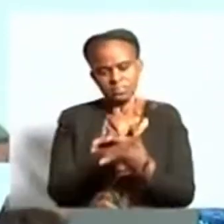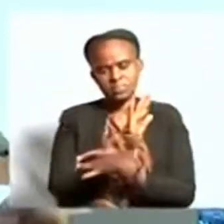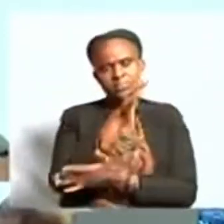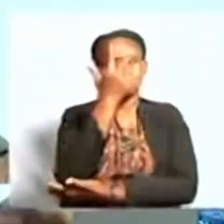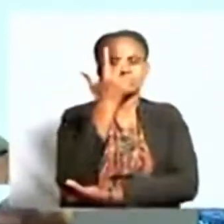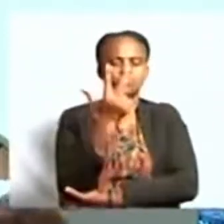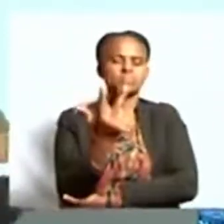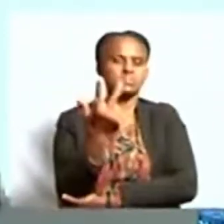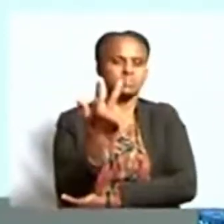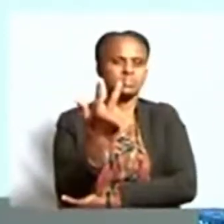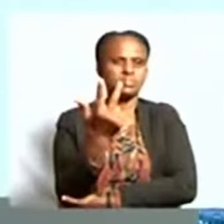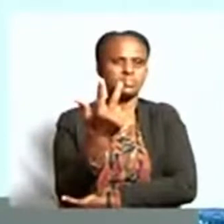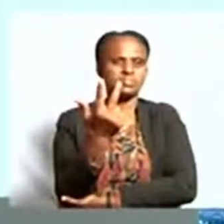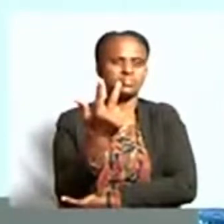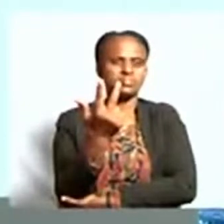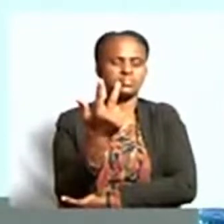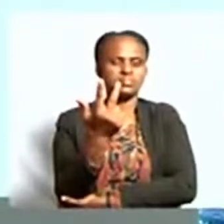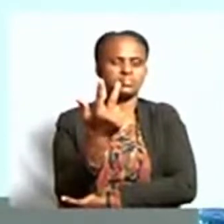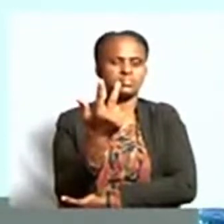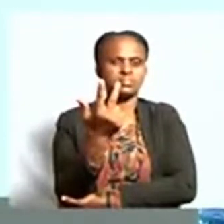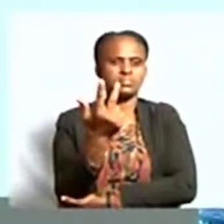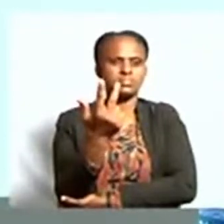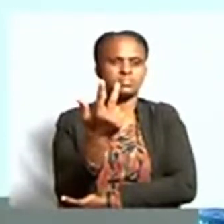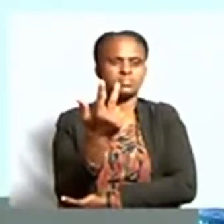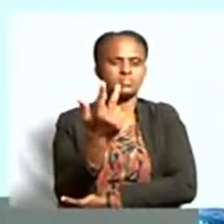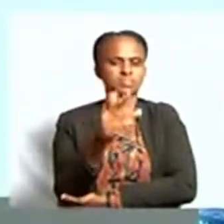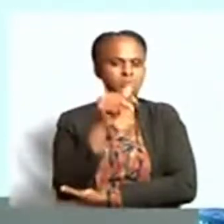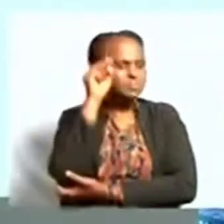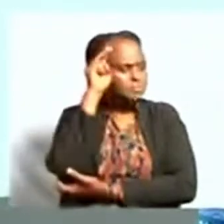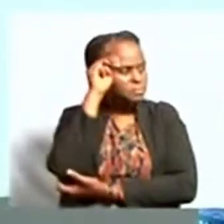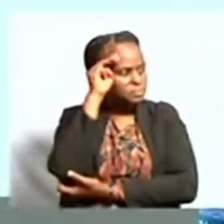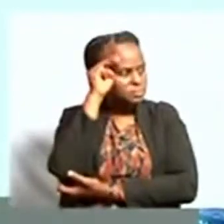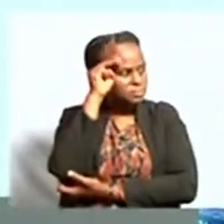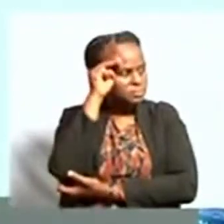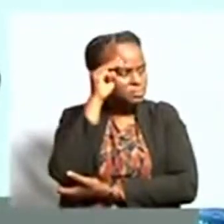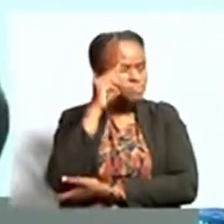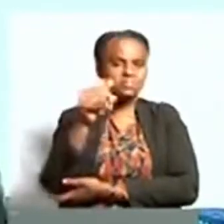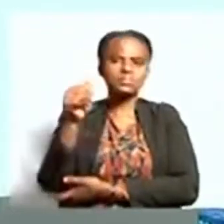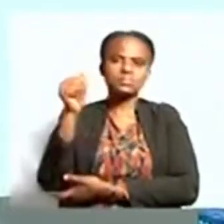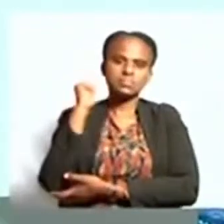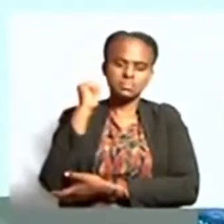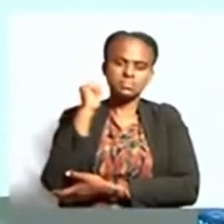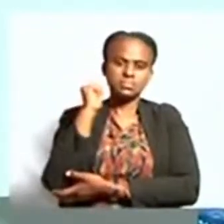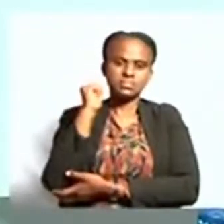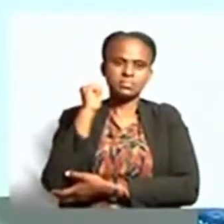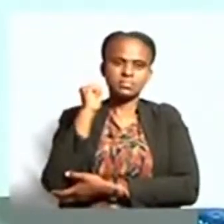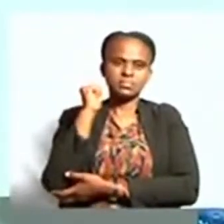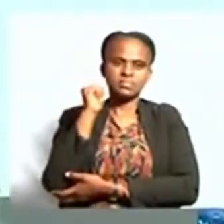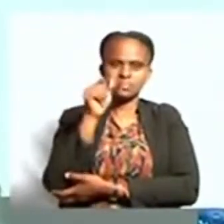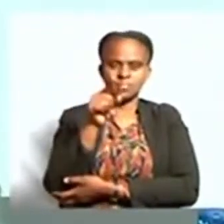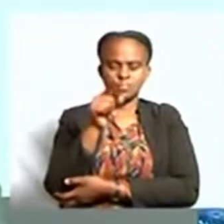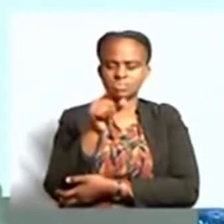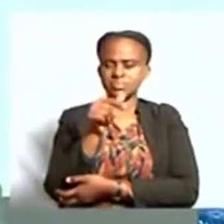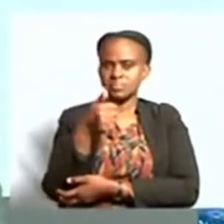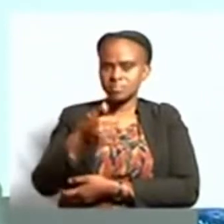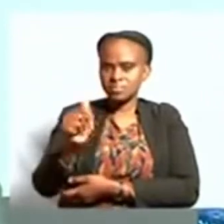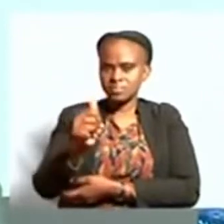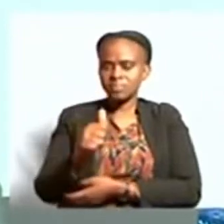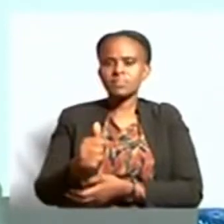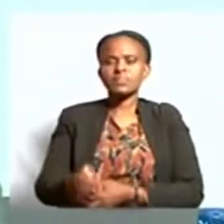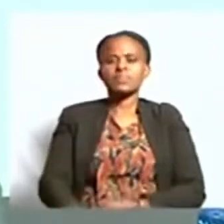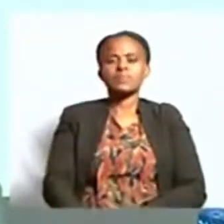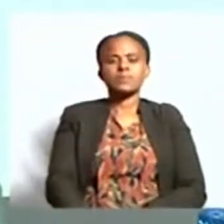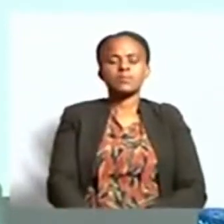3, the ministry is disputing that instead of them